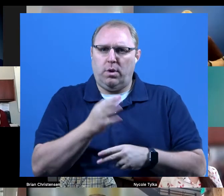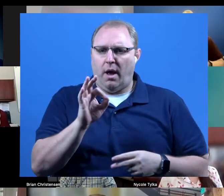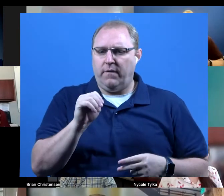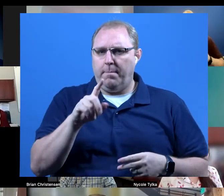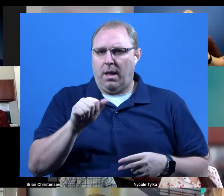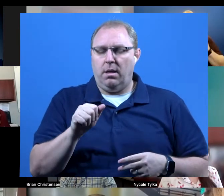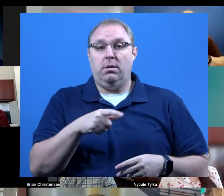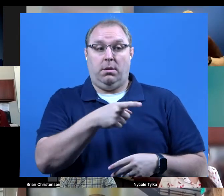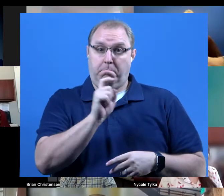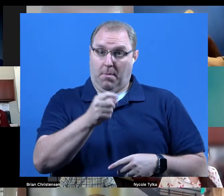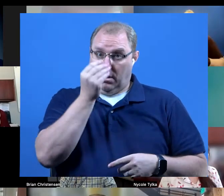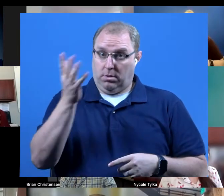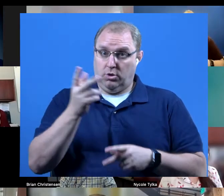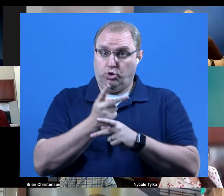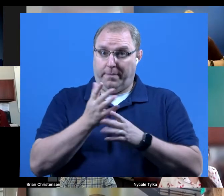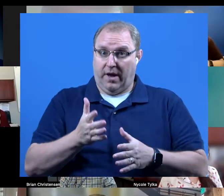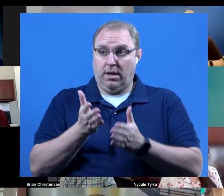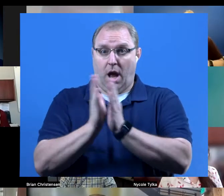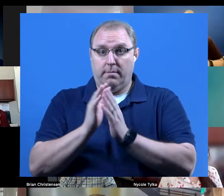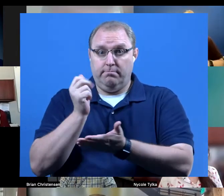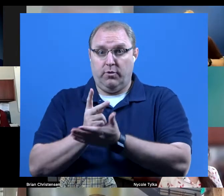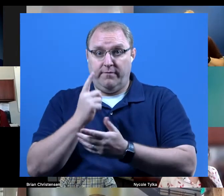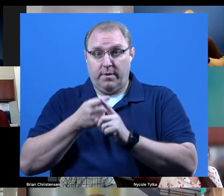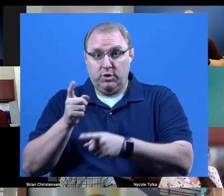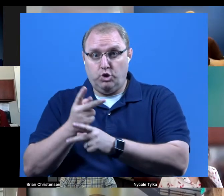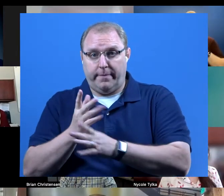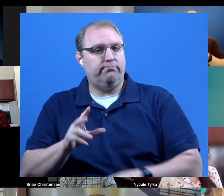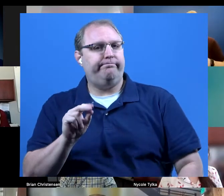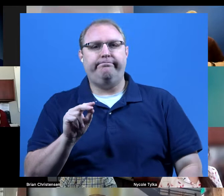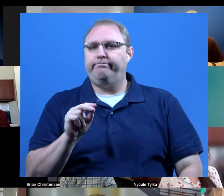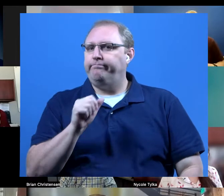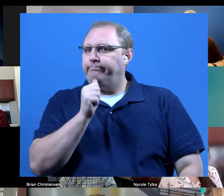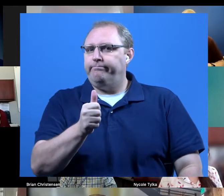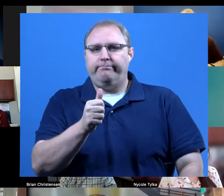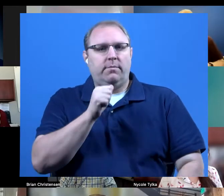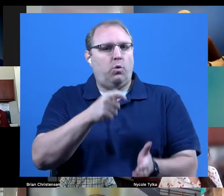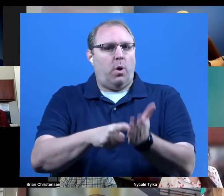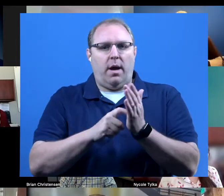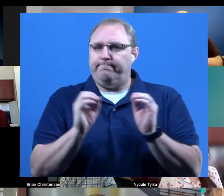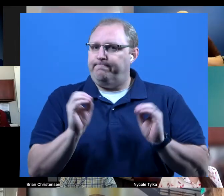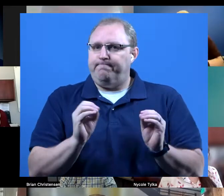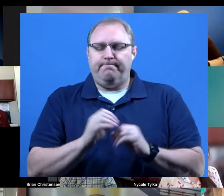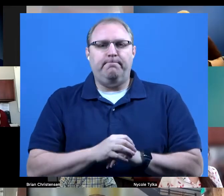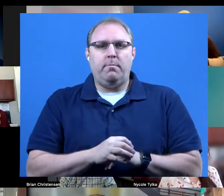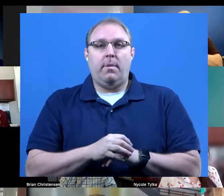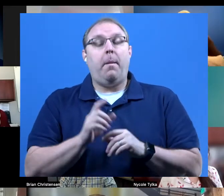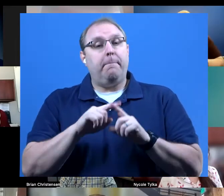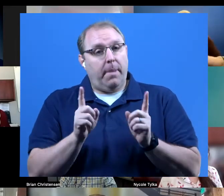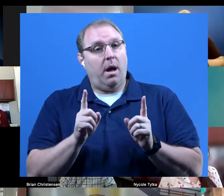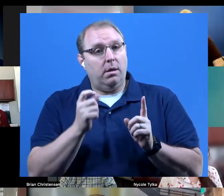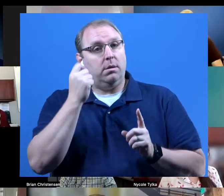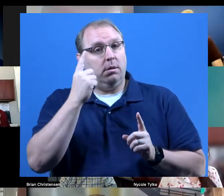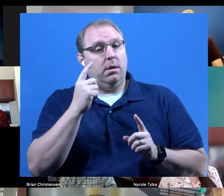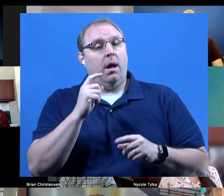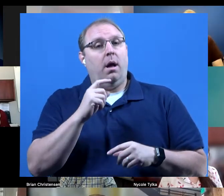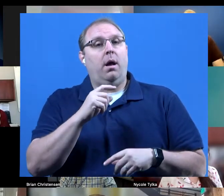use FMLA. Do they need to notify their supervisor and ask permission? No, they do not need to do that.